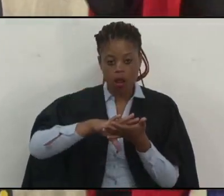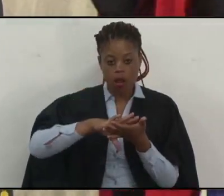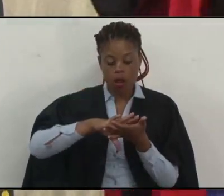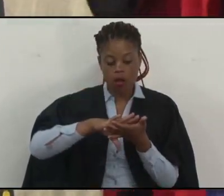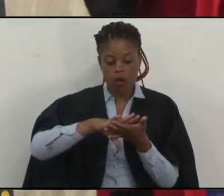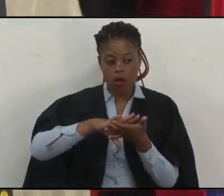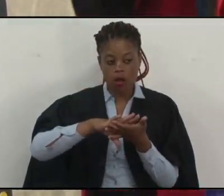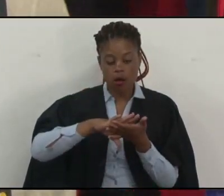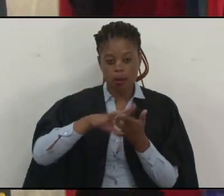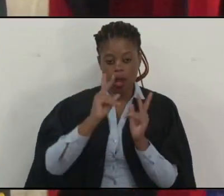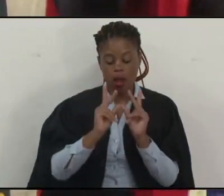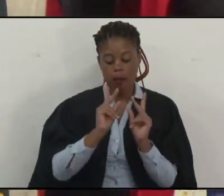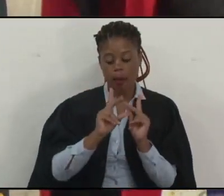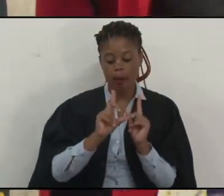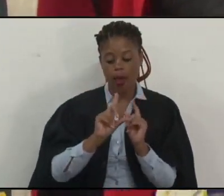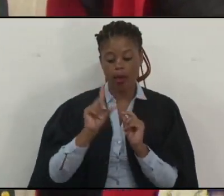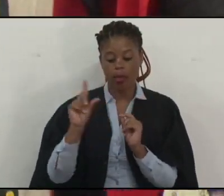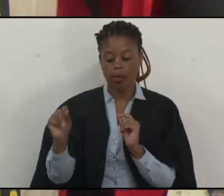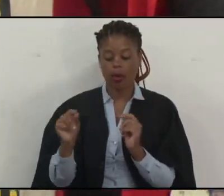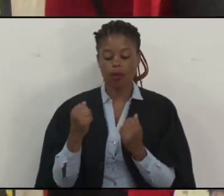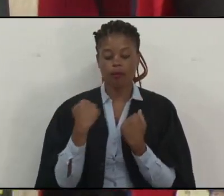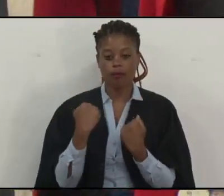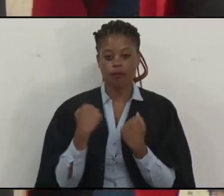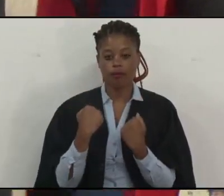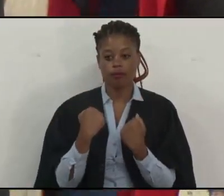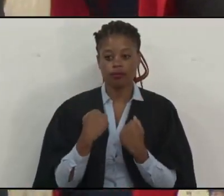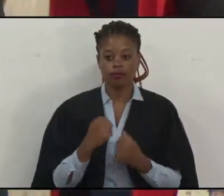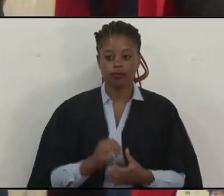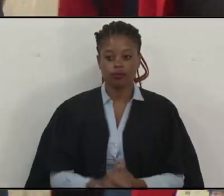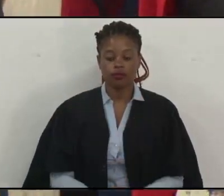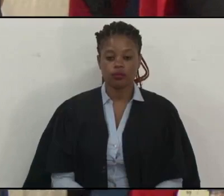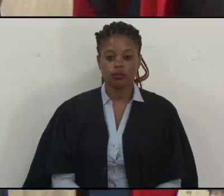the academic procession leaves the hall.